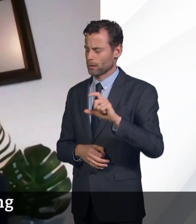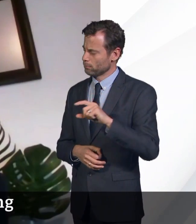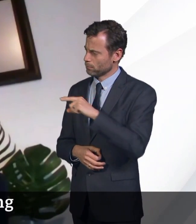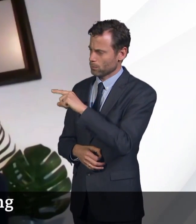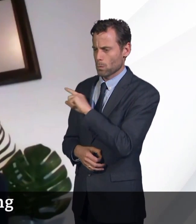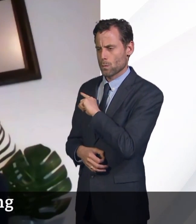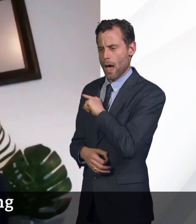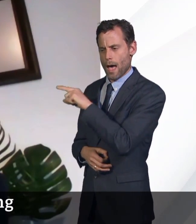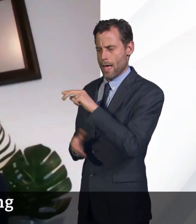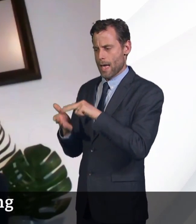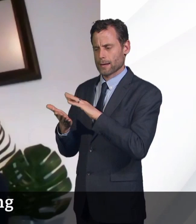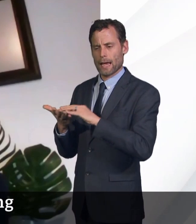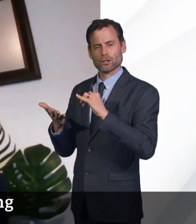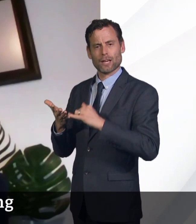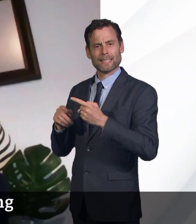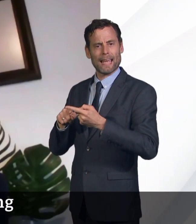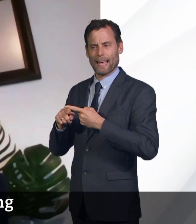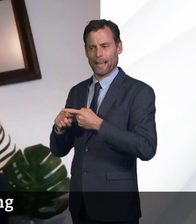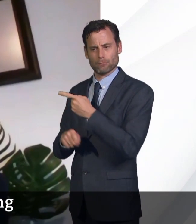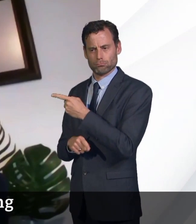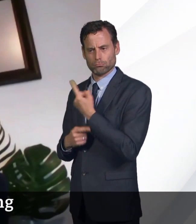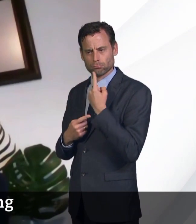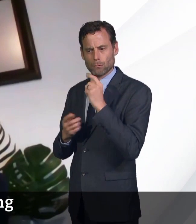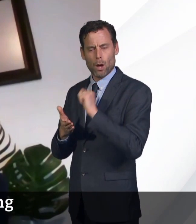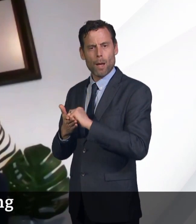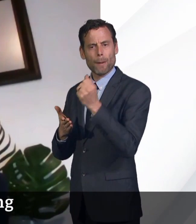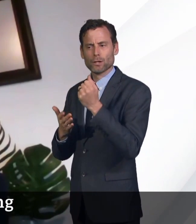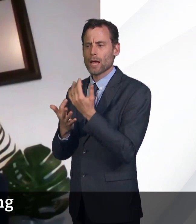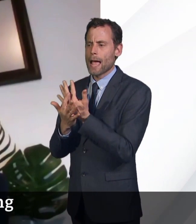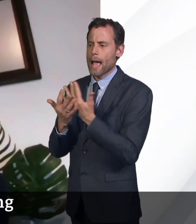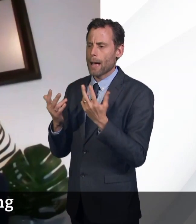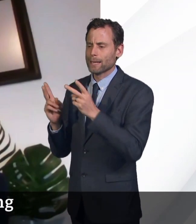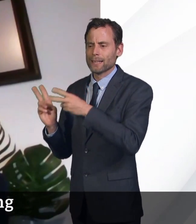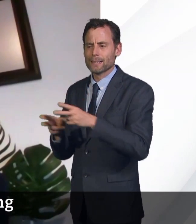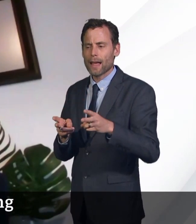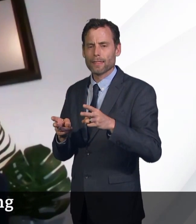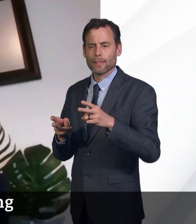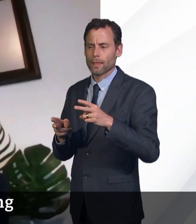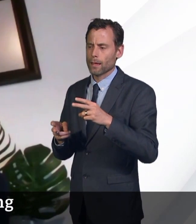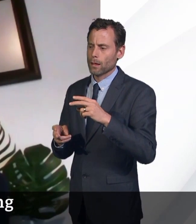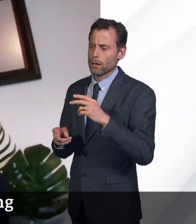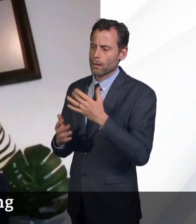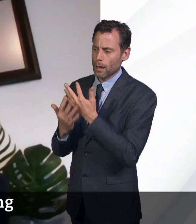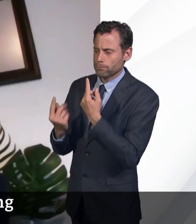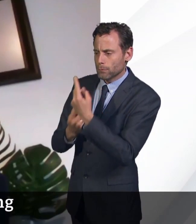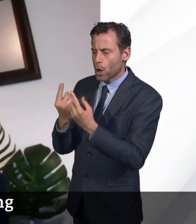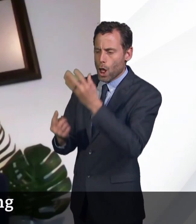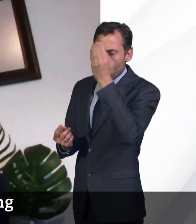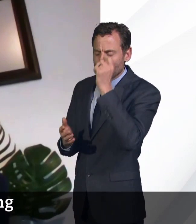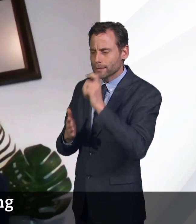not published the data it receives on a weekly basis about the deaths of people from learning disability and autism